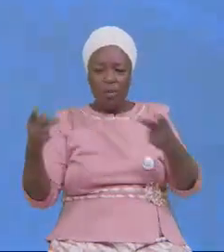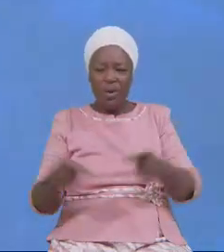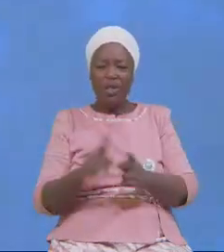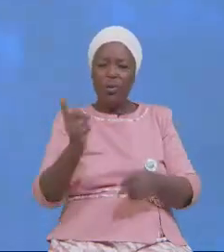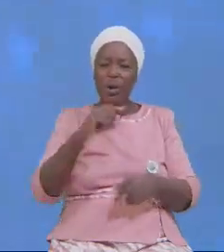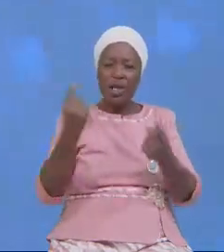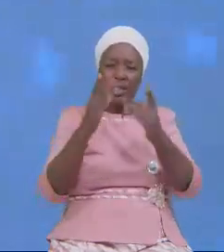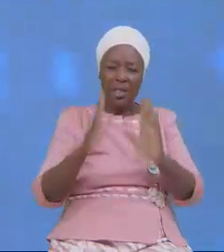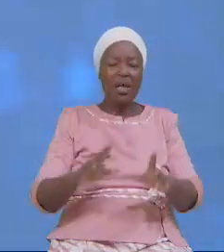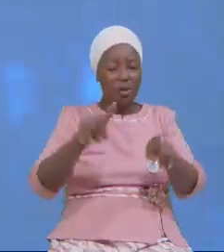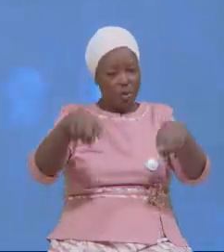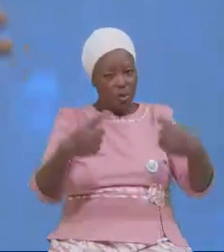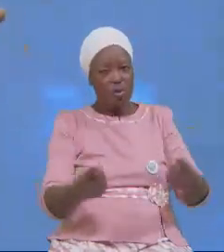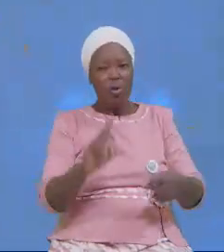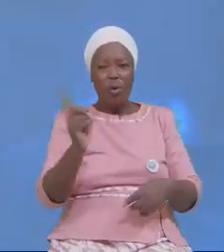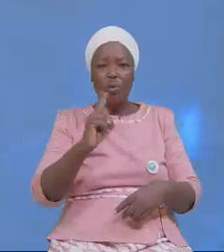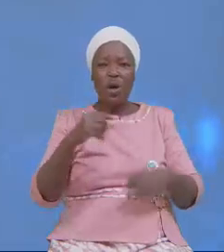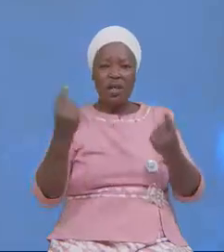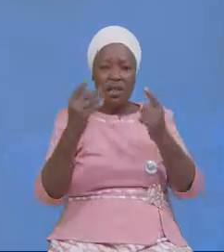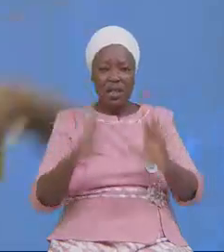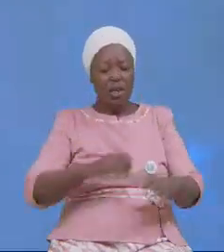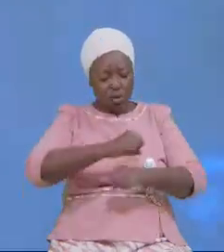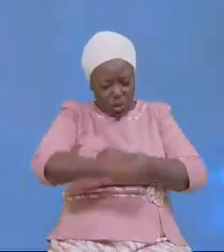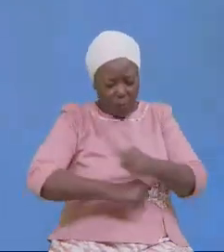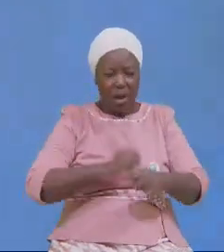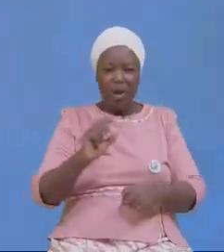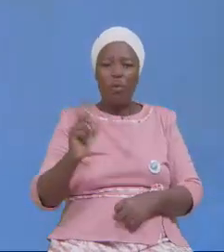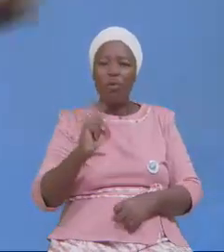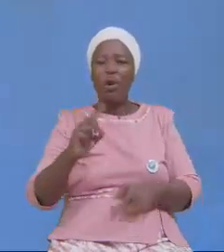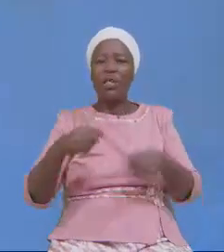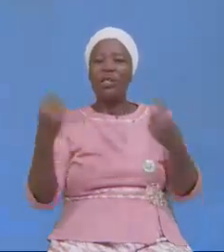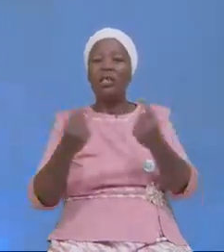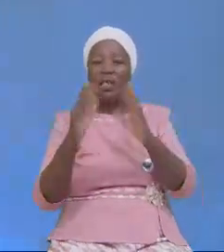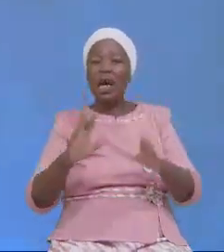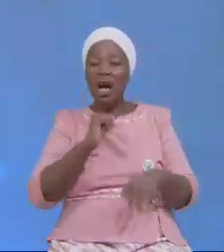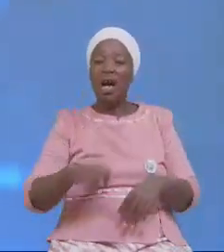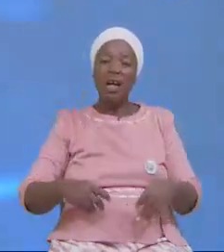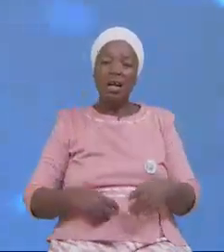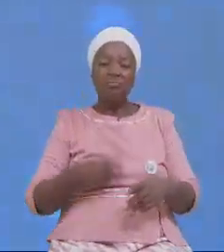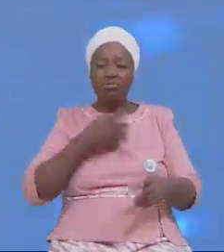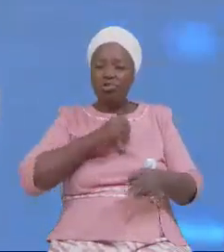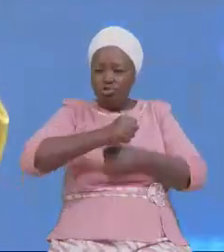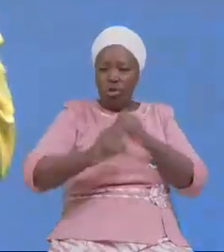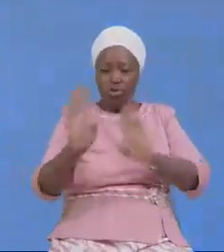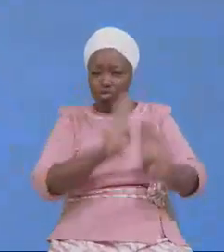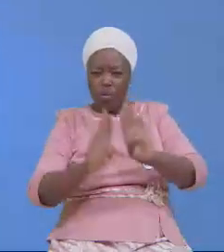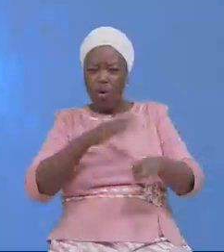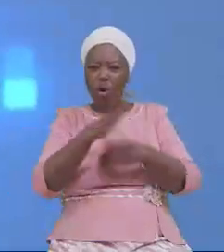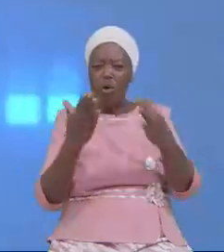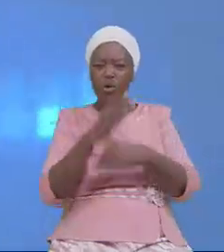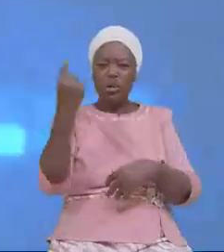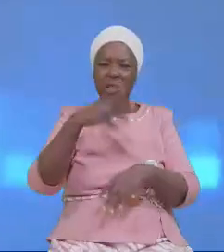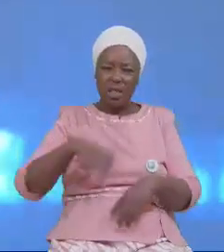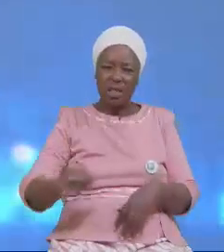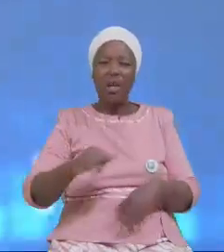go, where sinners suffer, and where sinners are tormented for all eternity. Almost